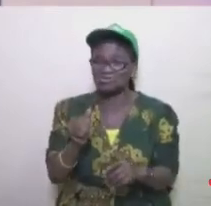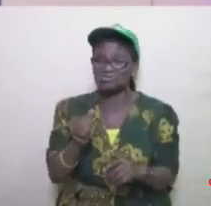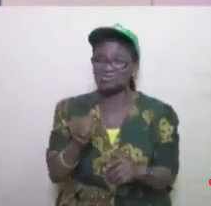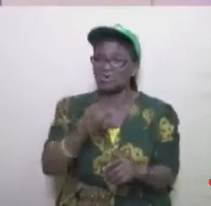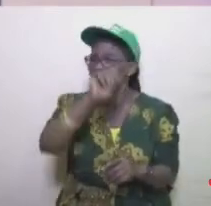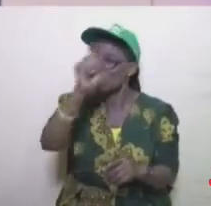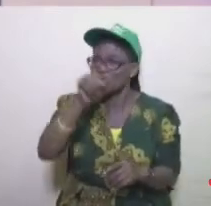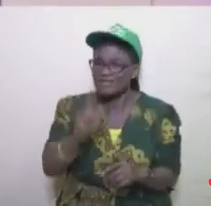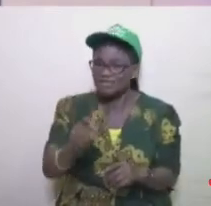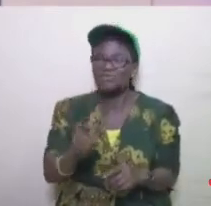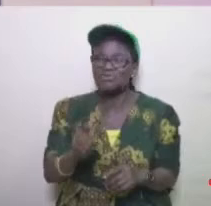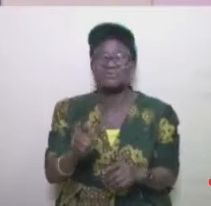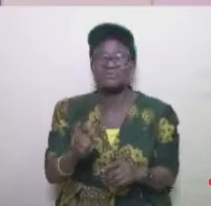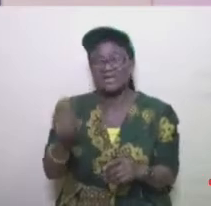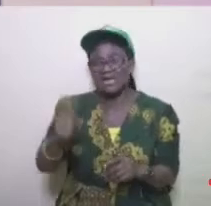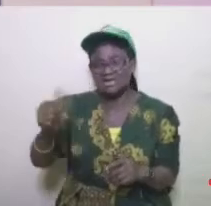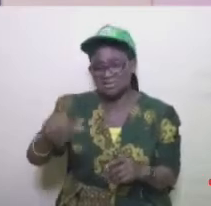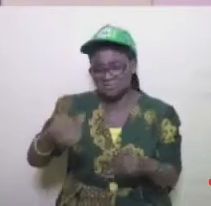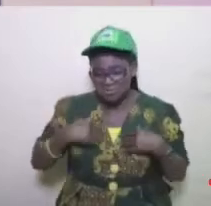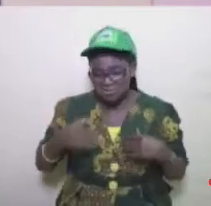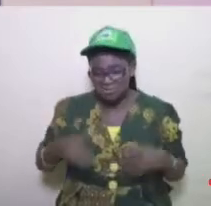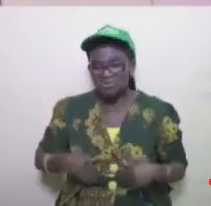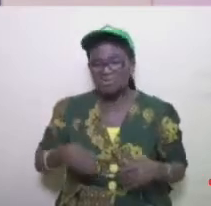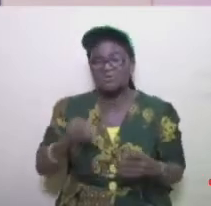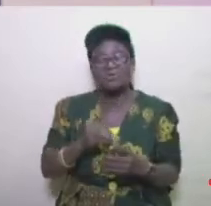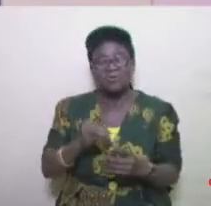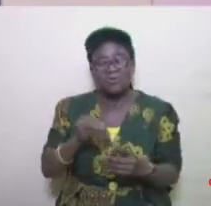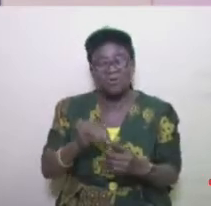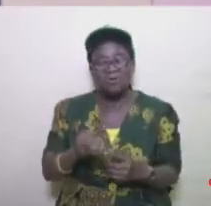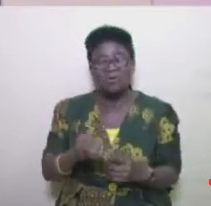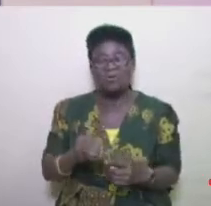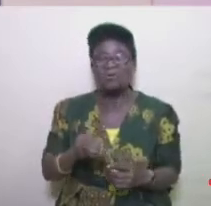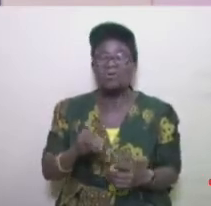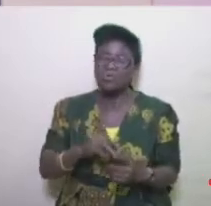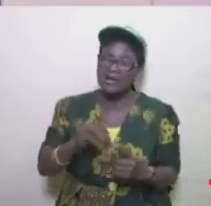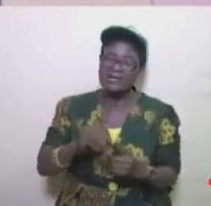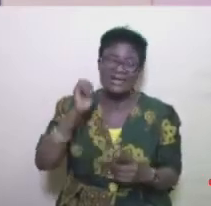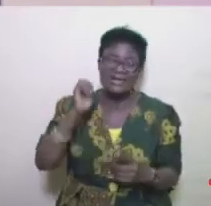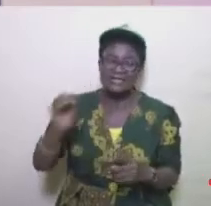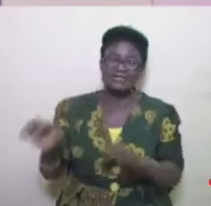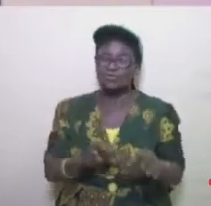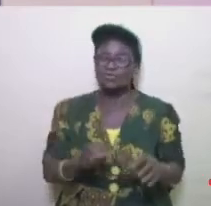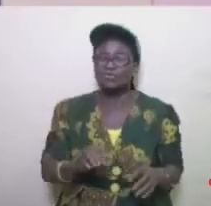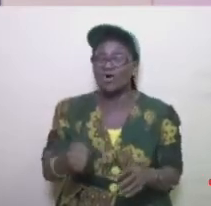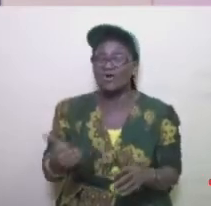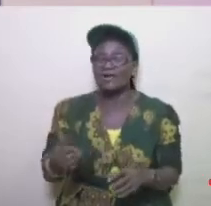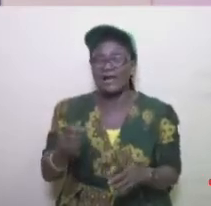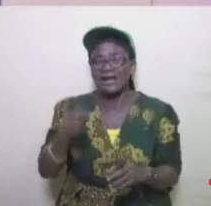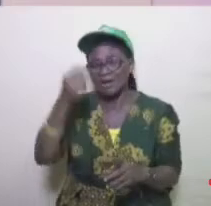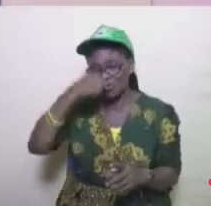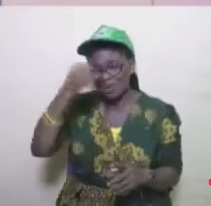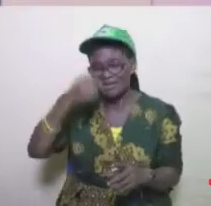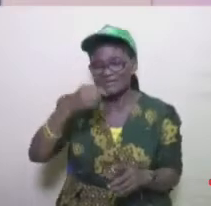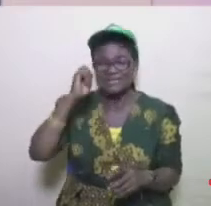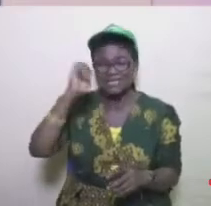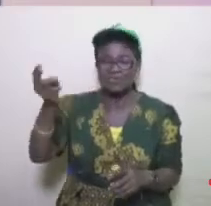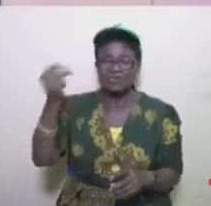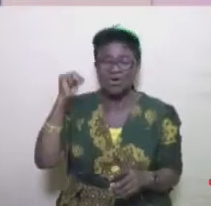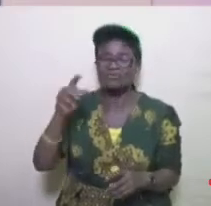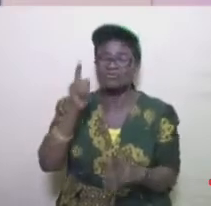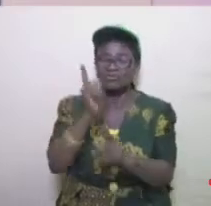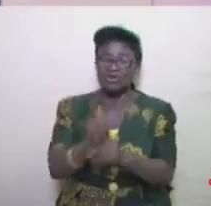or whether it should do otherwise. He was just going. He took charge of